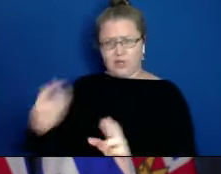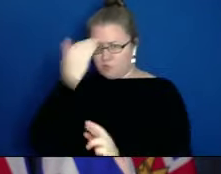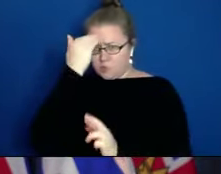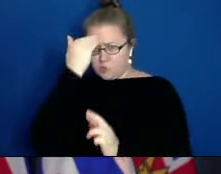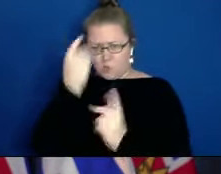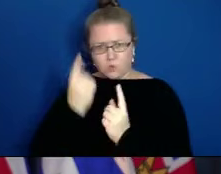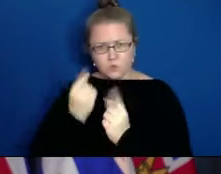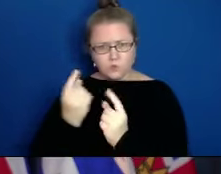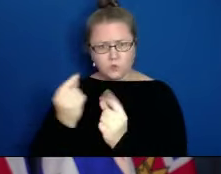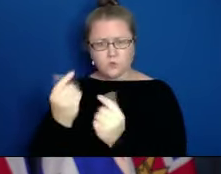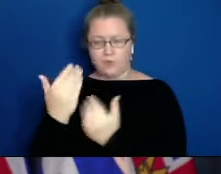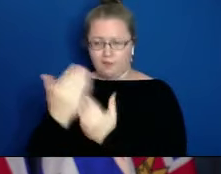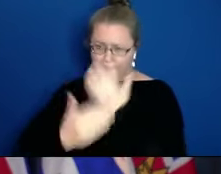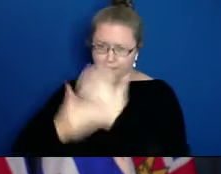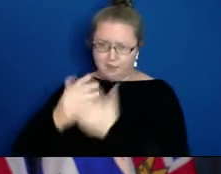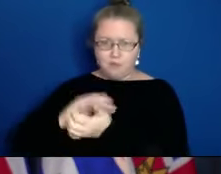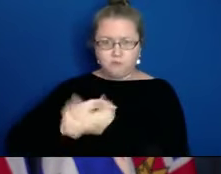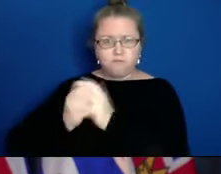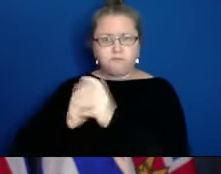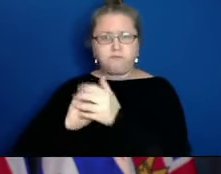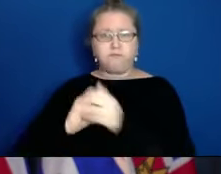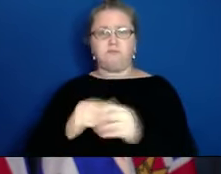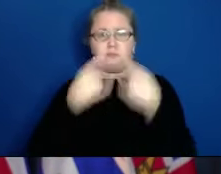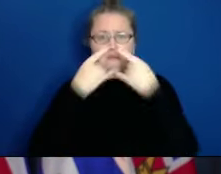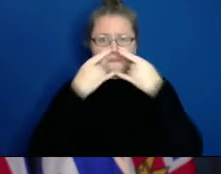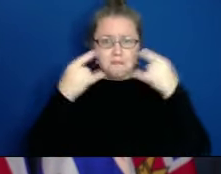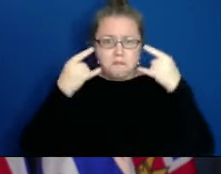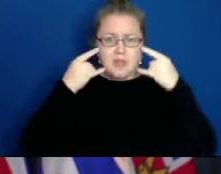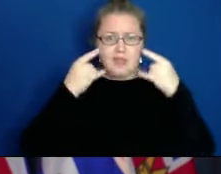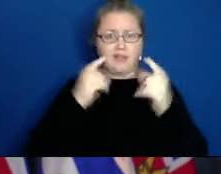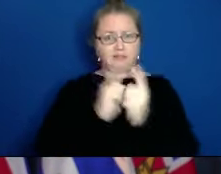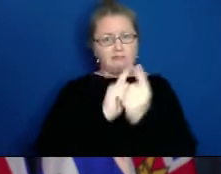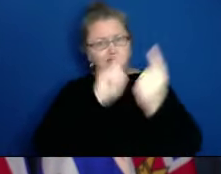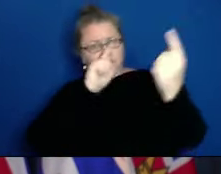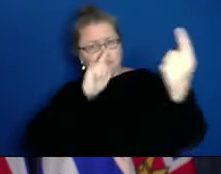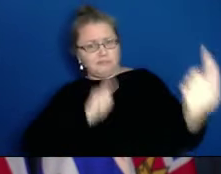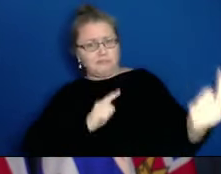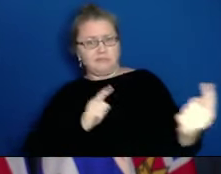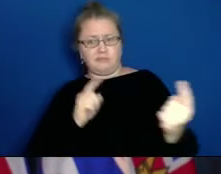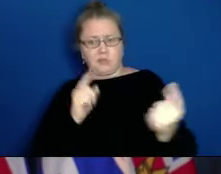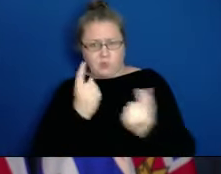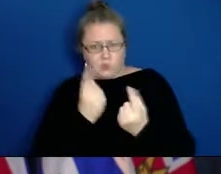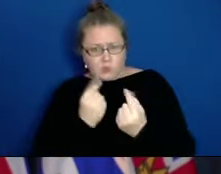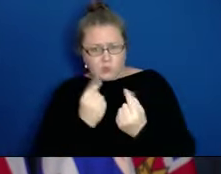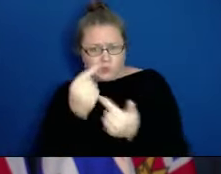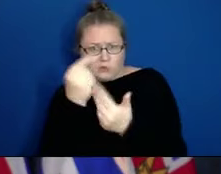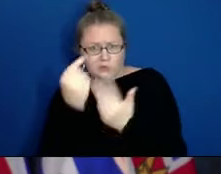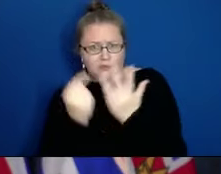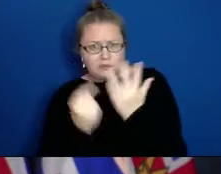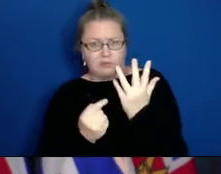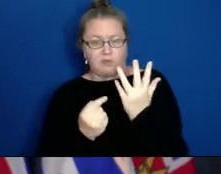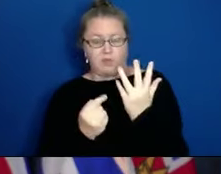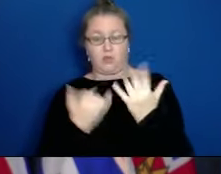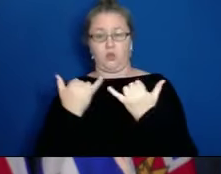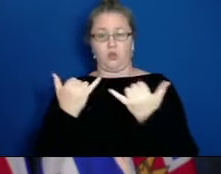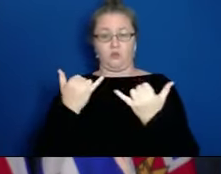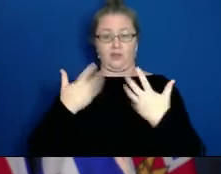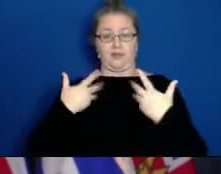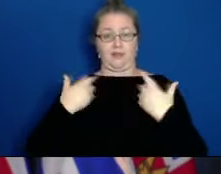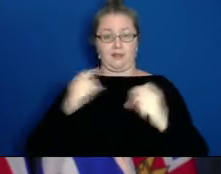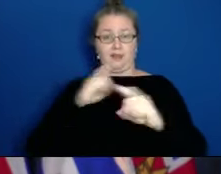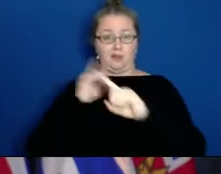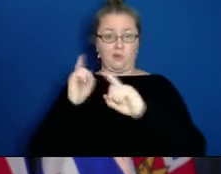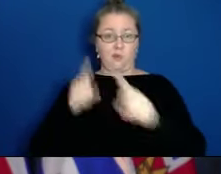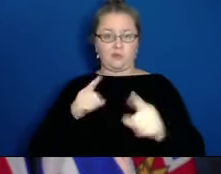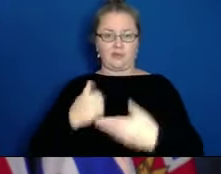the guidance provided by Dr. Henry to do so. And these orders today give us all the means to be 100%